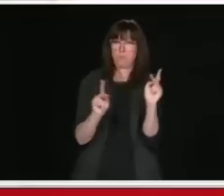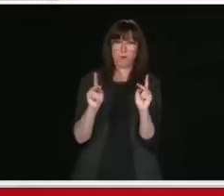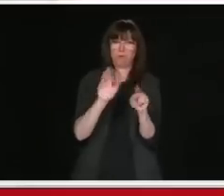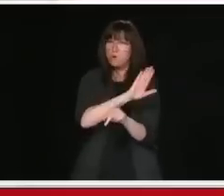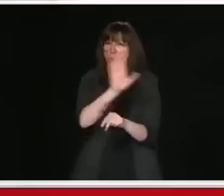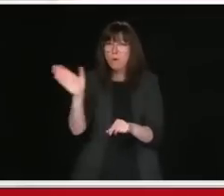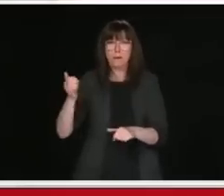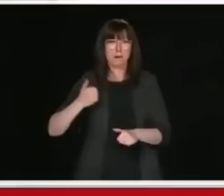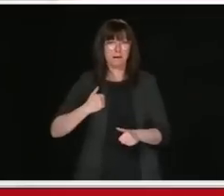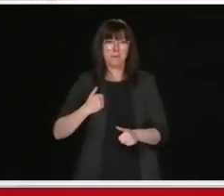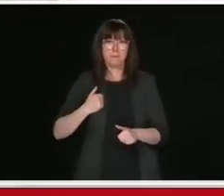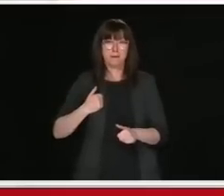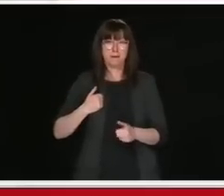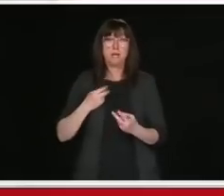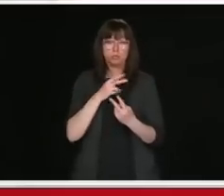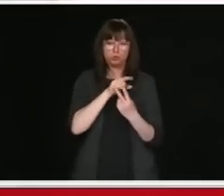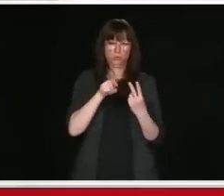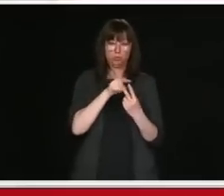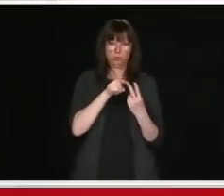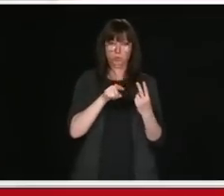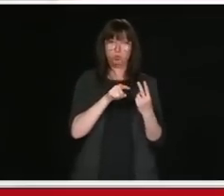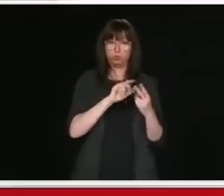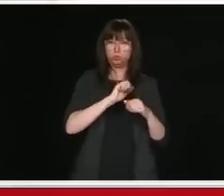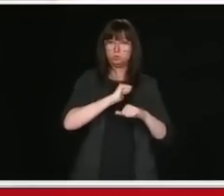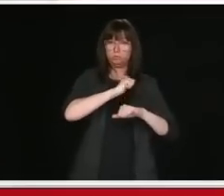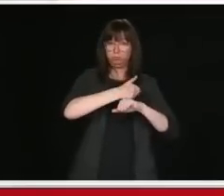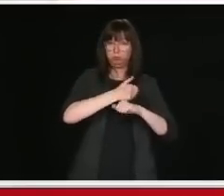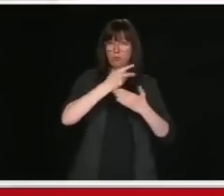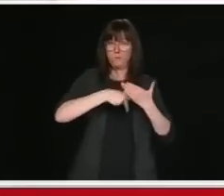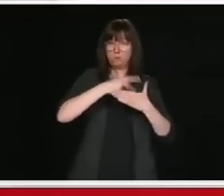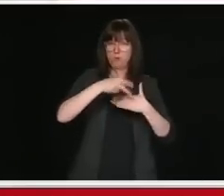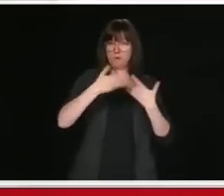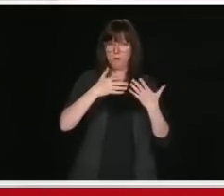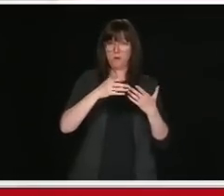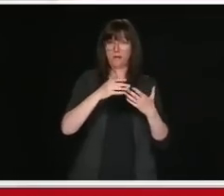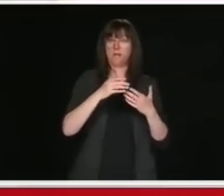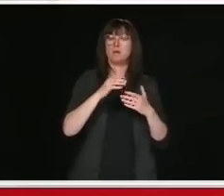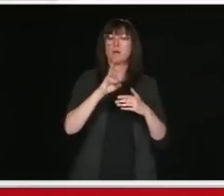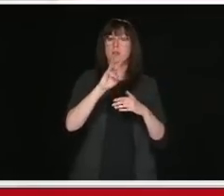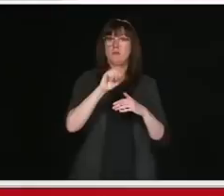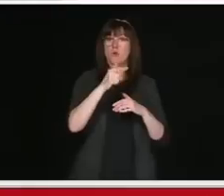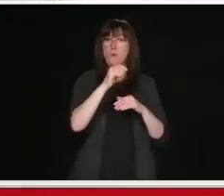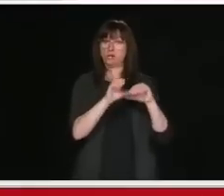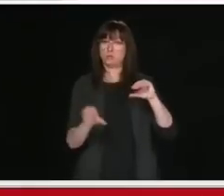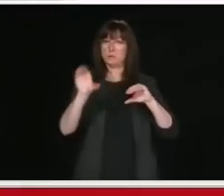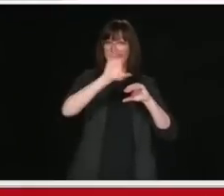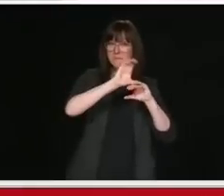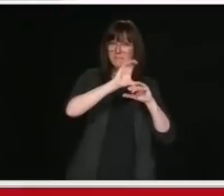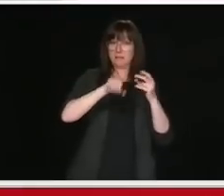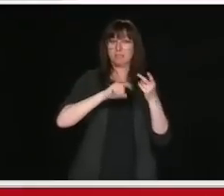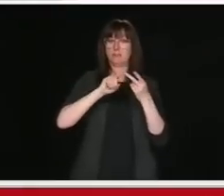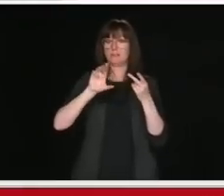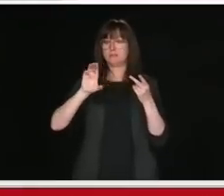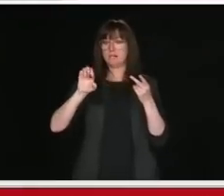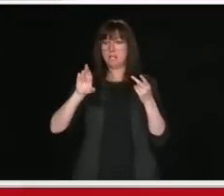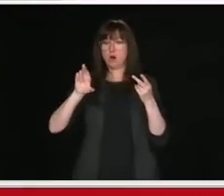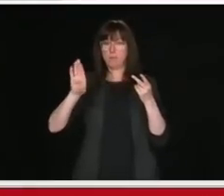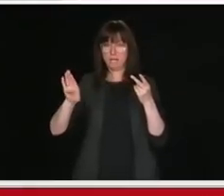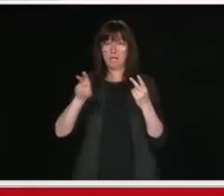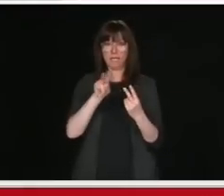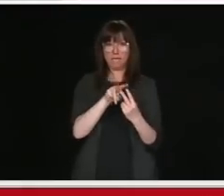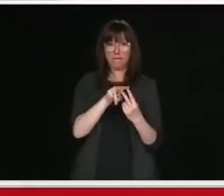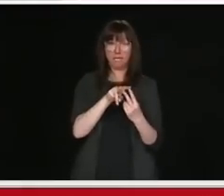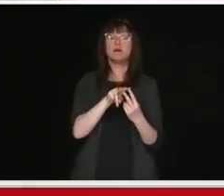forward, the wage subsidy through employers and the Canada Emergency Response Benefit, will help millions